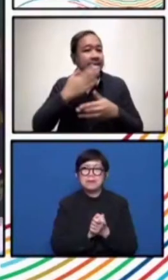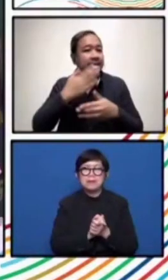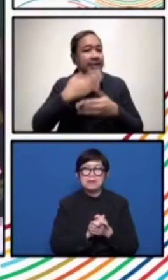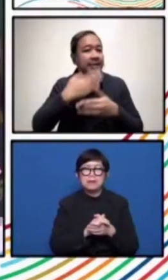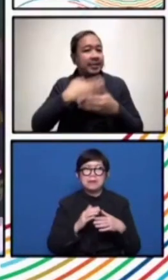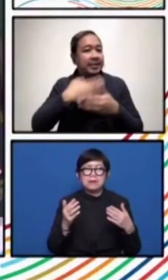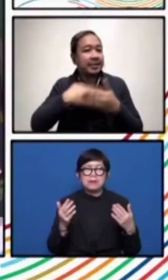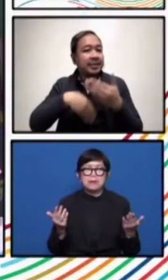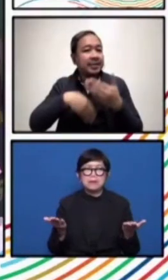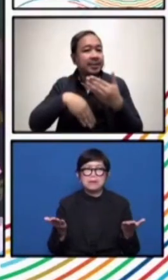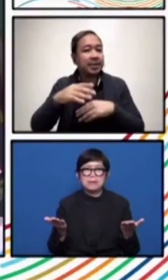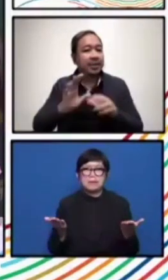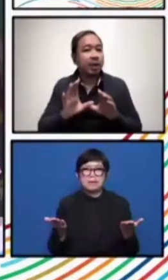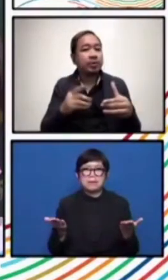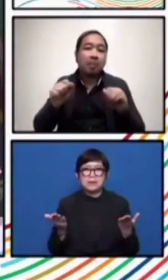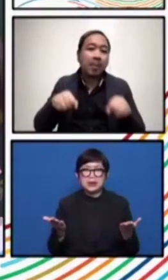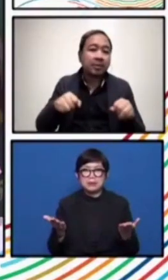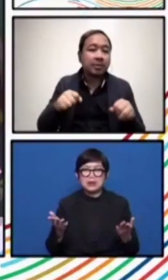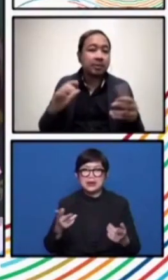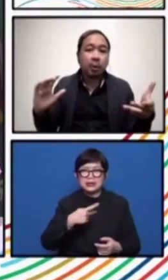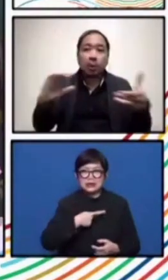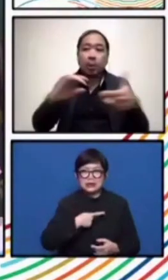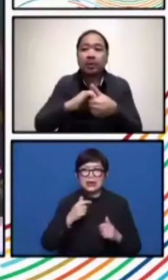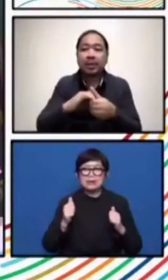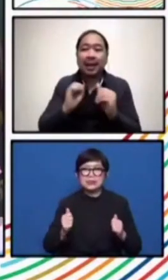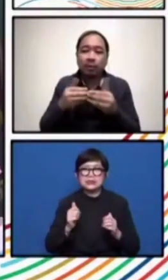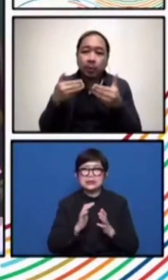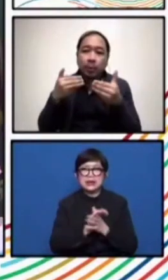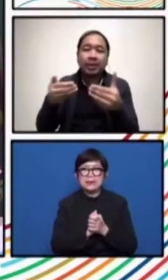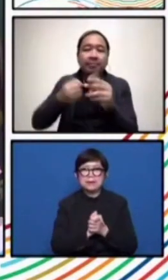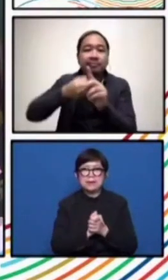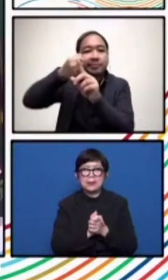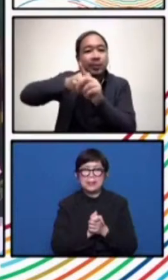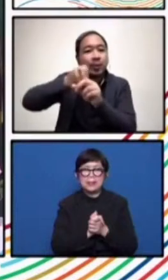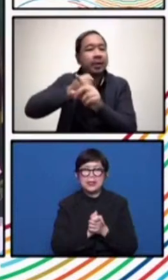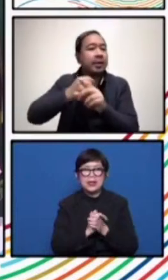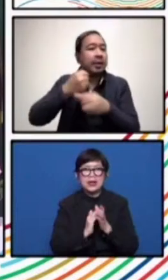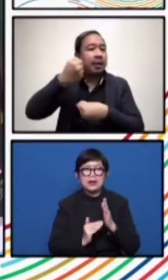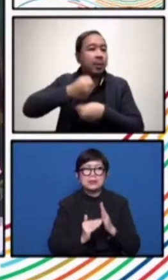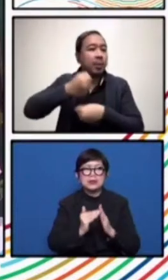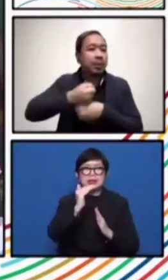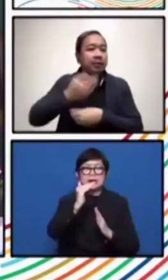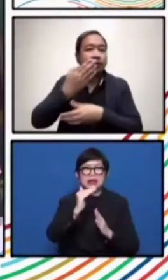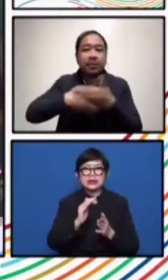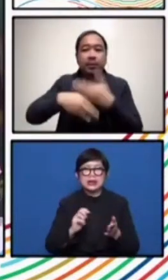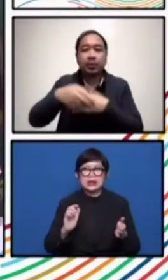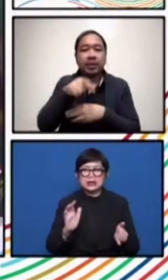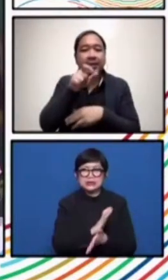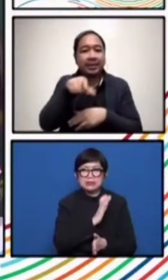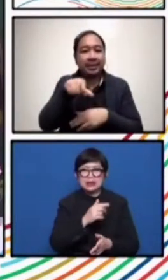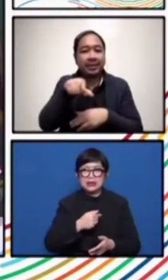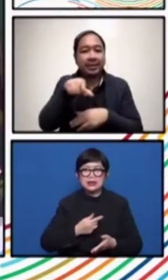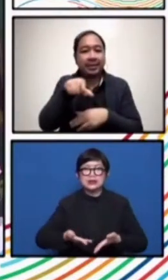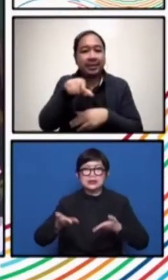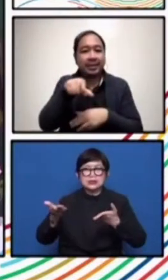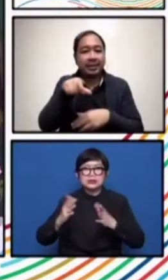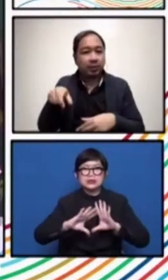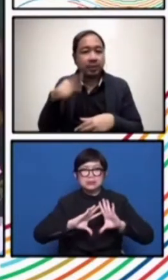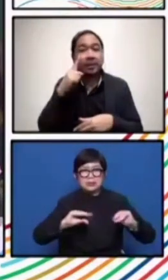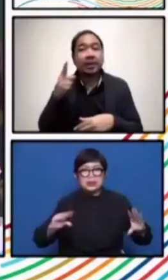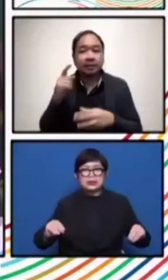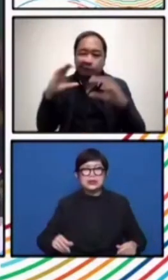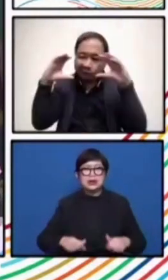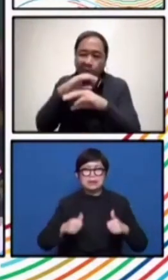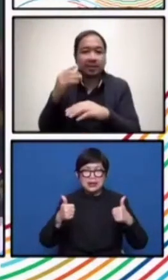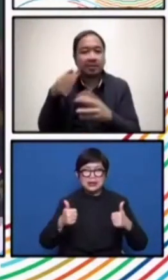to advance the employment of people persons with disabilities which is also a very focused uh I'm sure you'll enjoy it and as